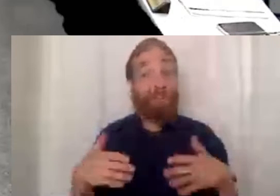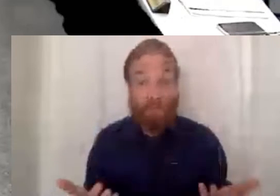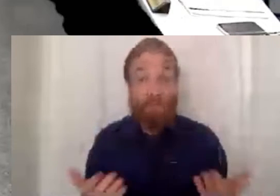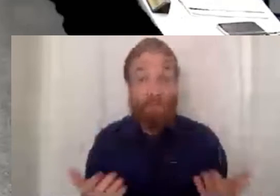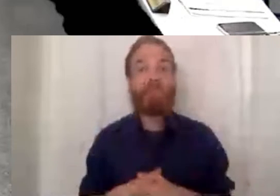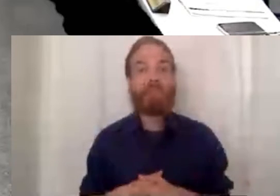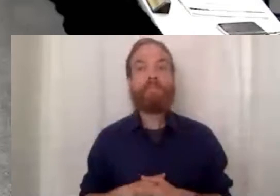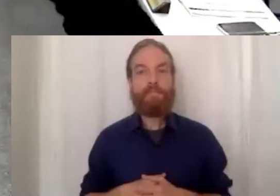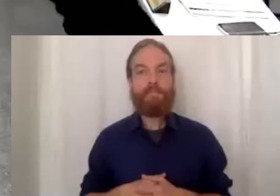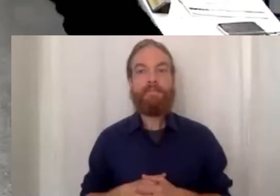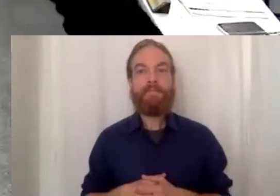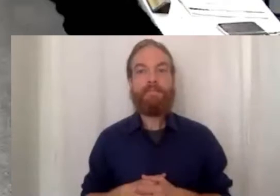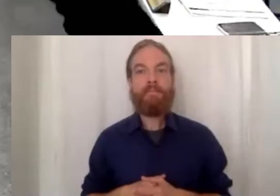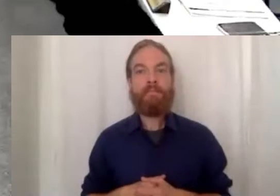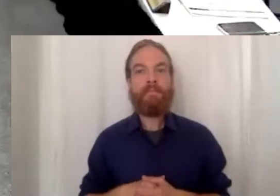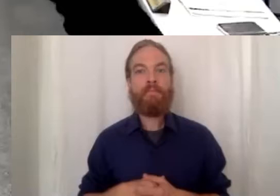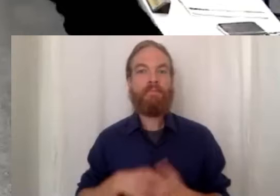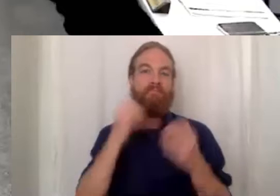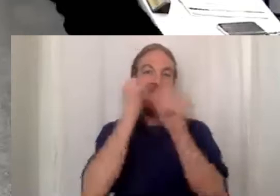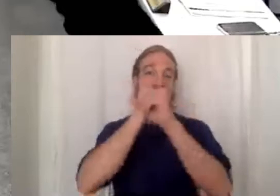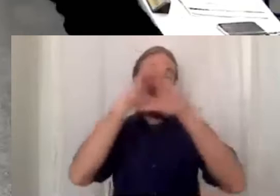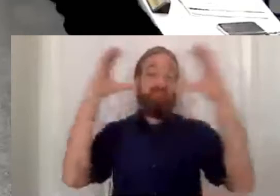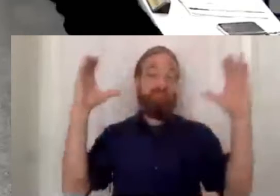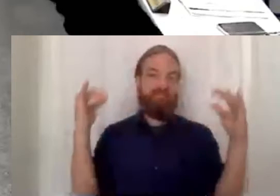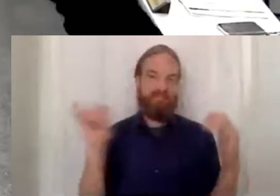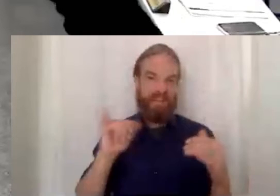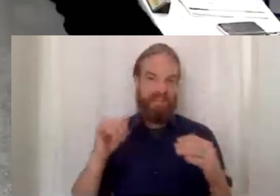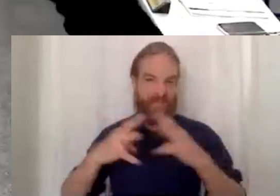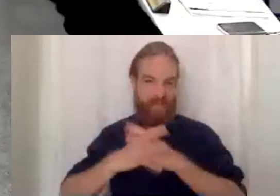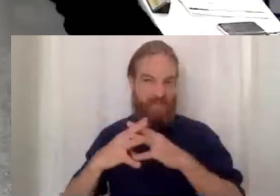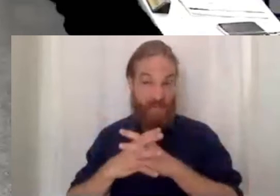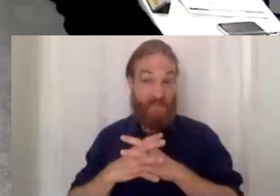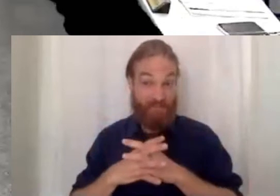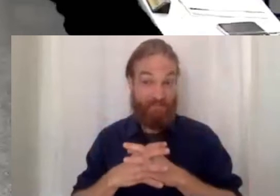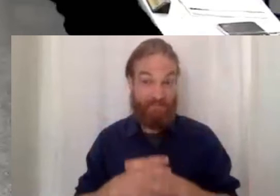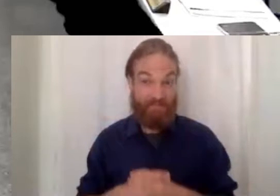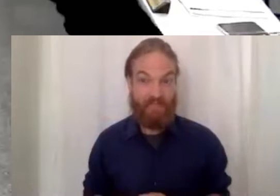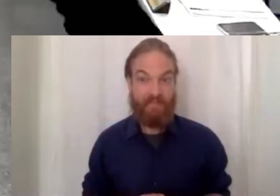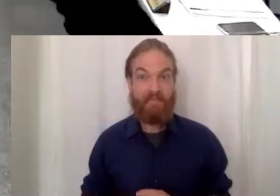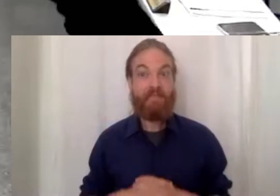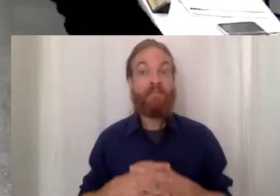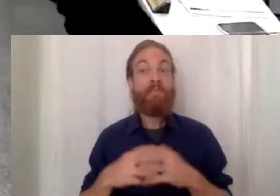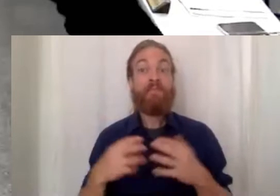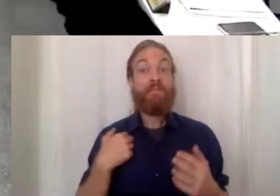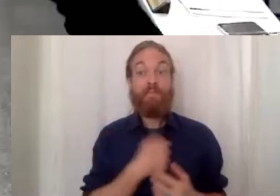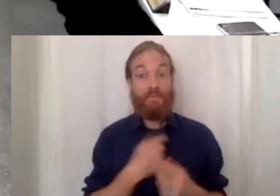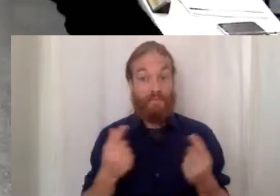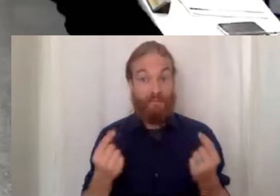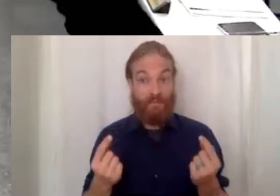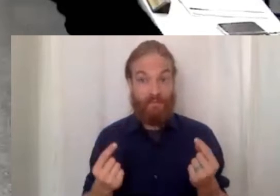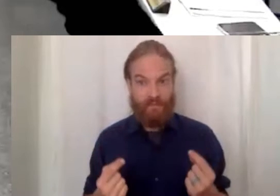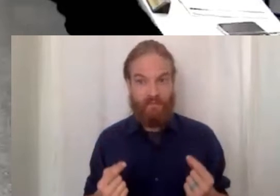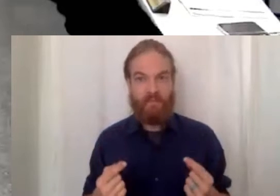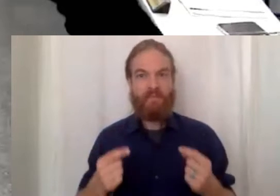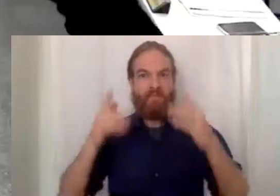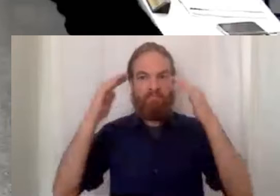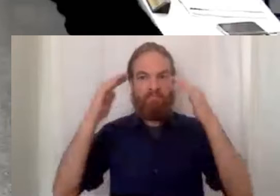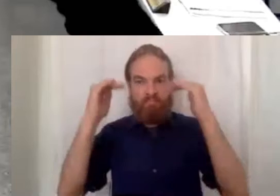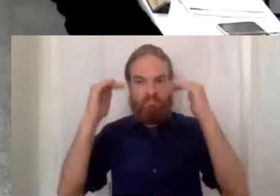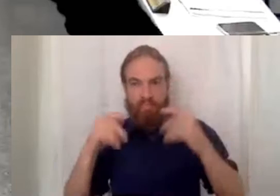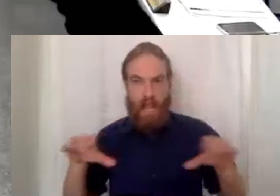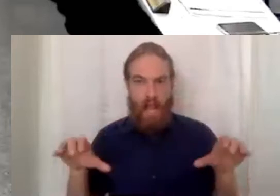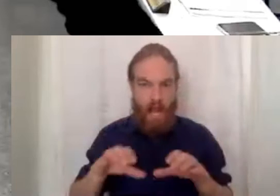and move the action items, of which there are several, but none of them look